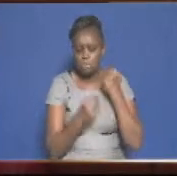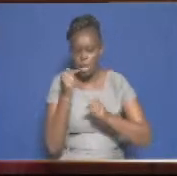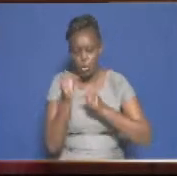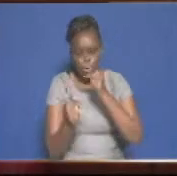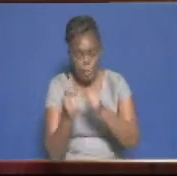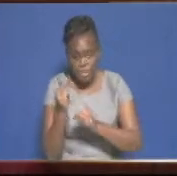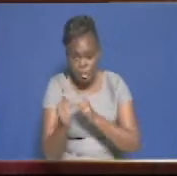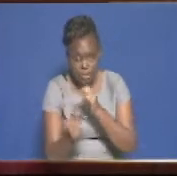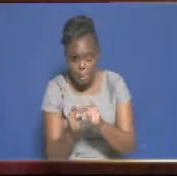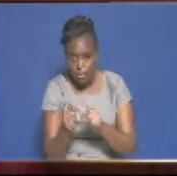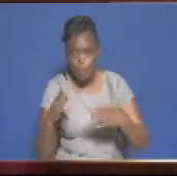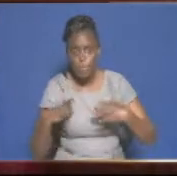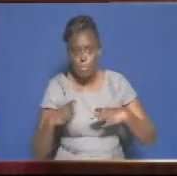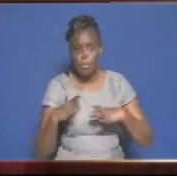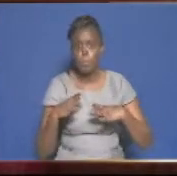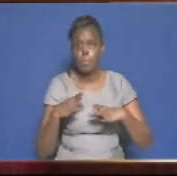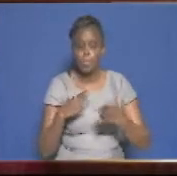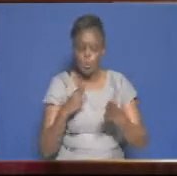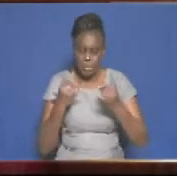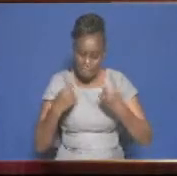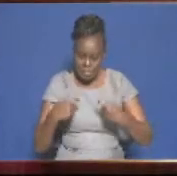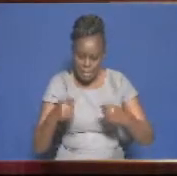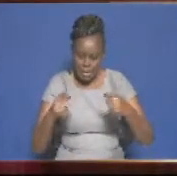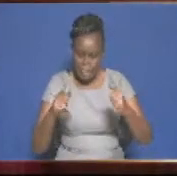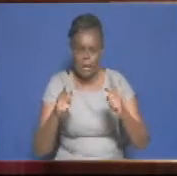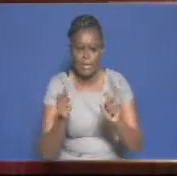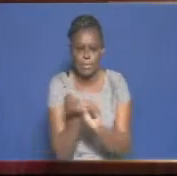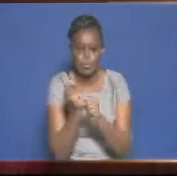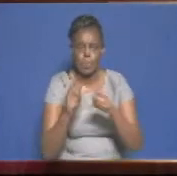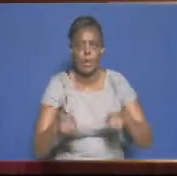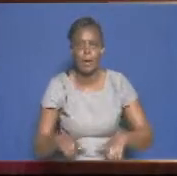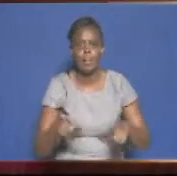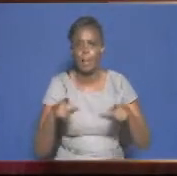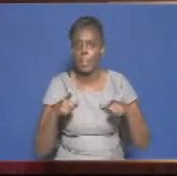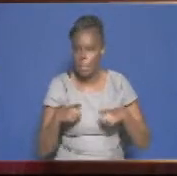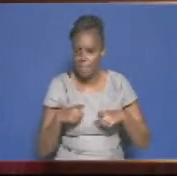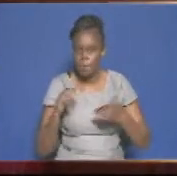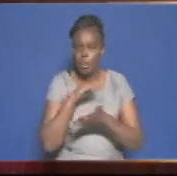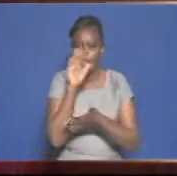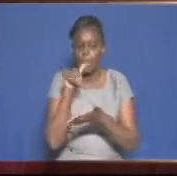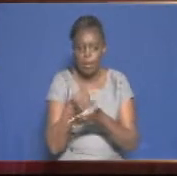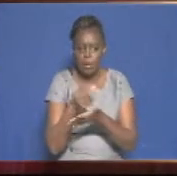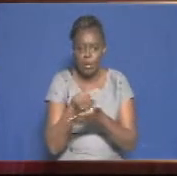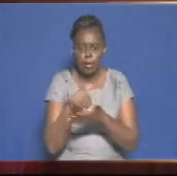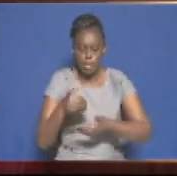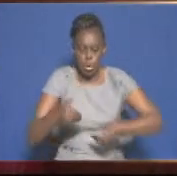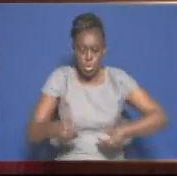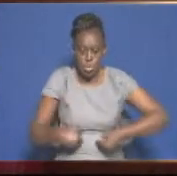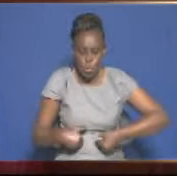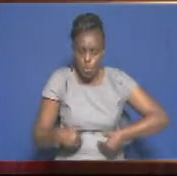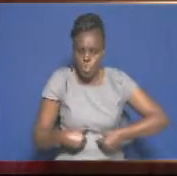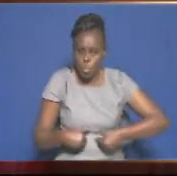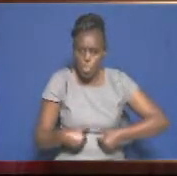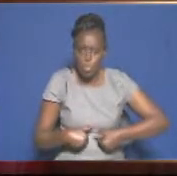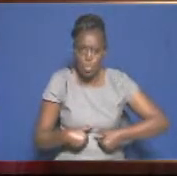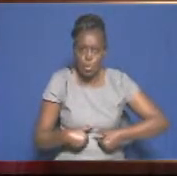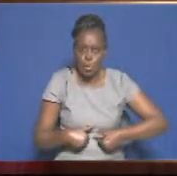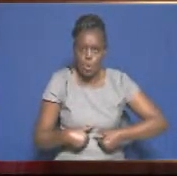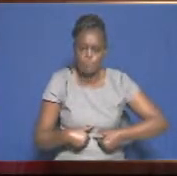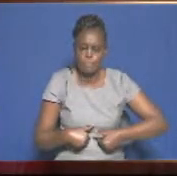who were trying out to make their life, Mr. Speaker, including even youth, Mr. Speaker.